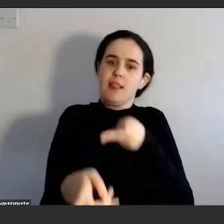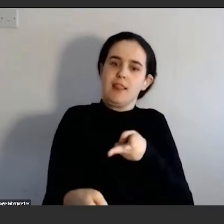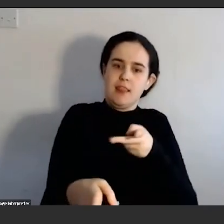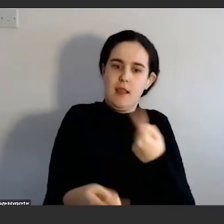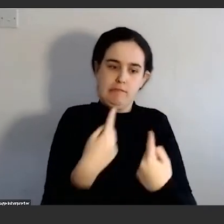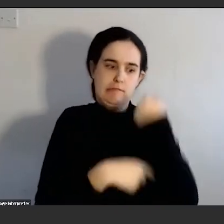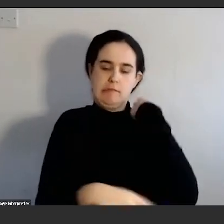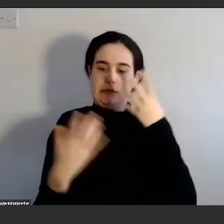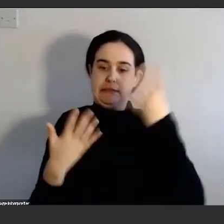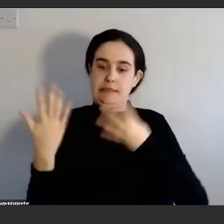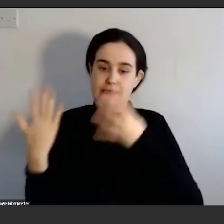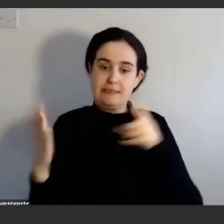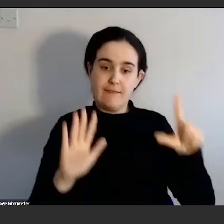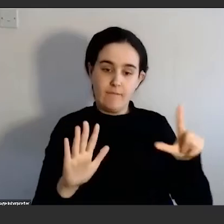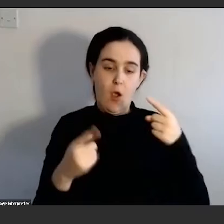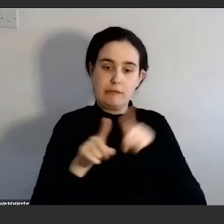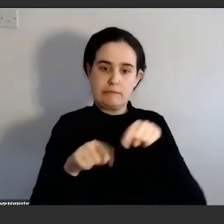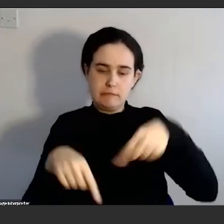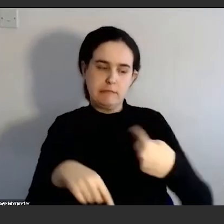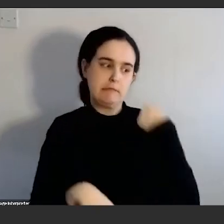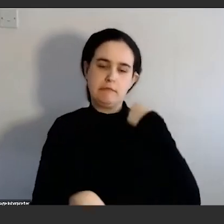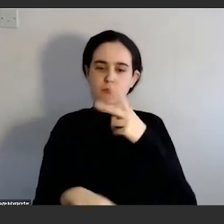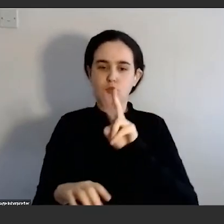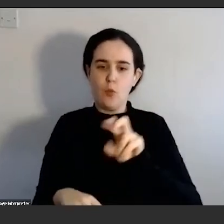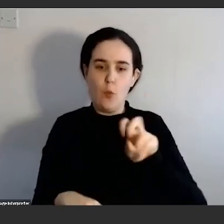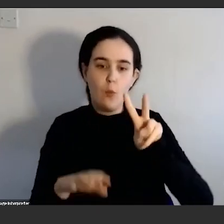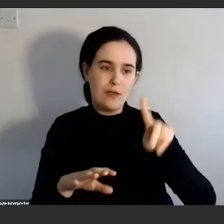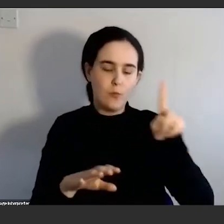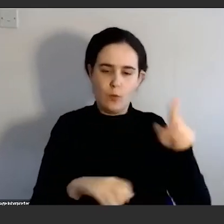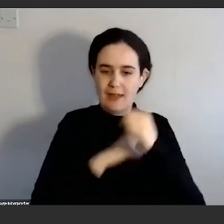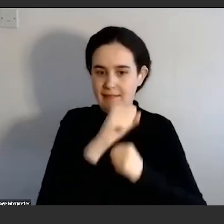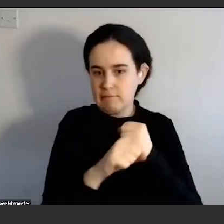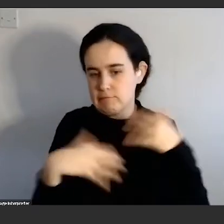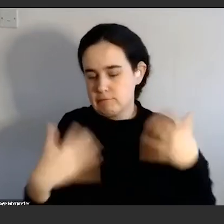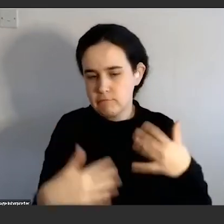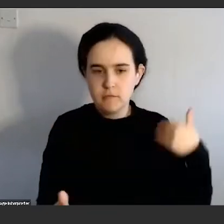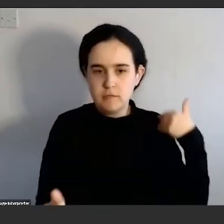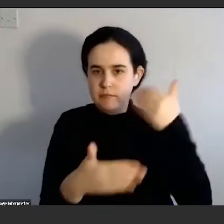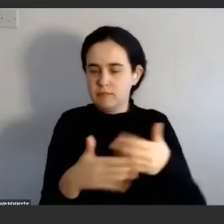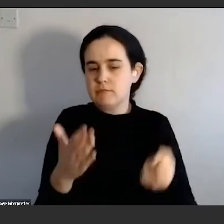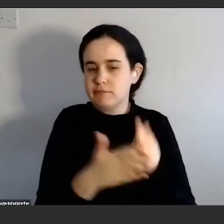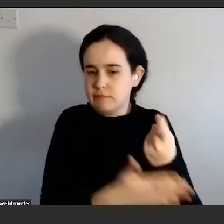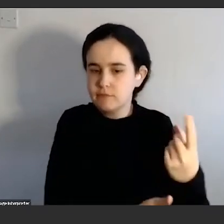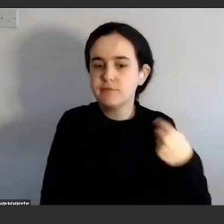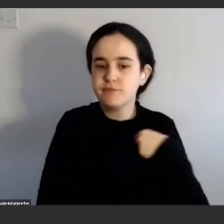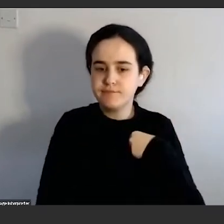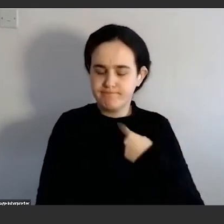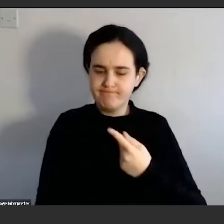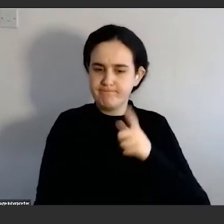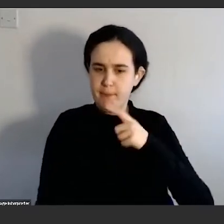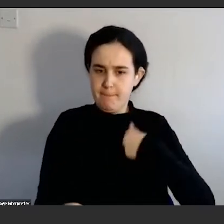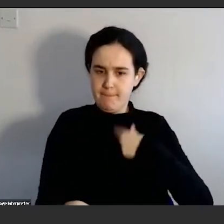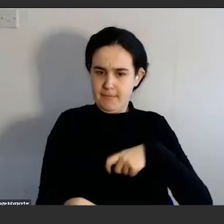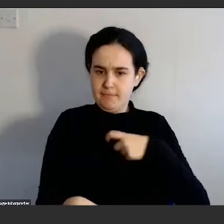supported by orthopedic surgeon, neurologist, respiratory medicine, physiotherapy, occupational therapy, as well as, of course,